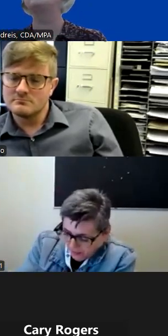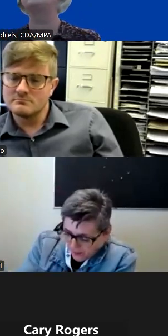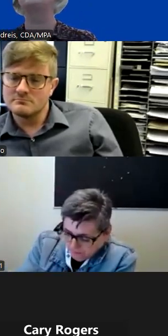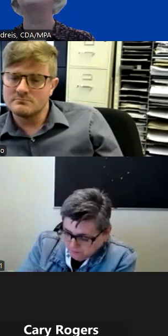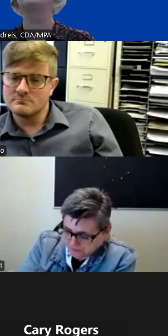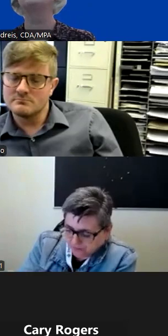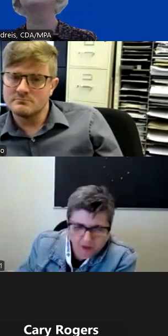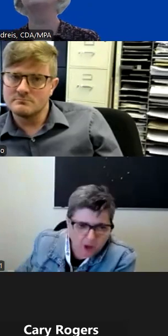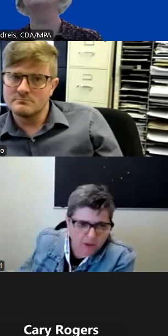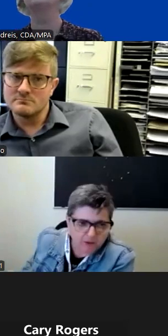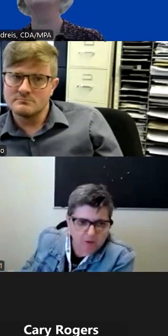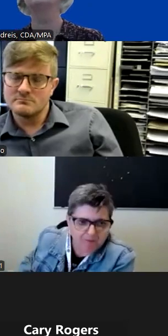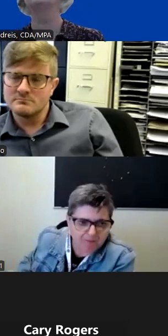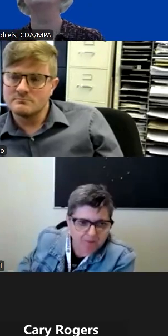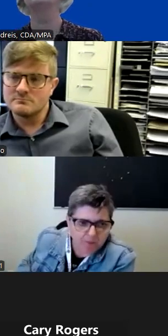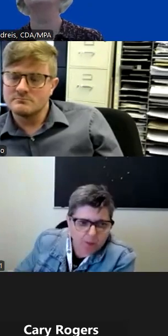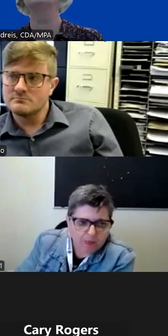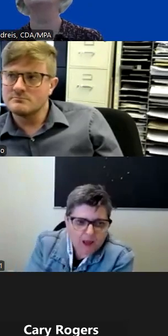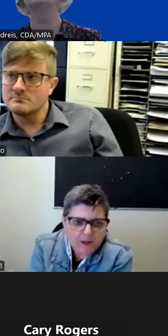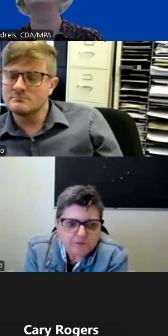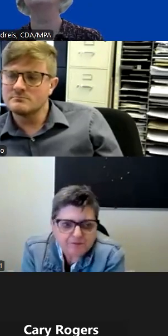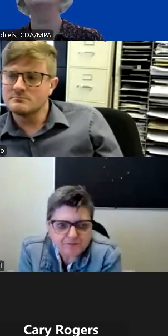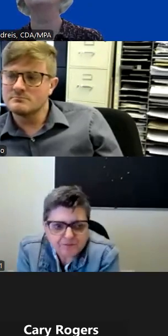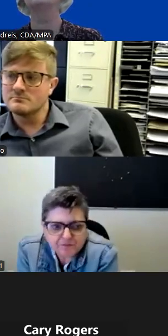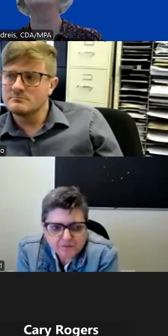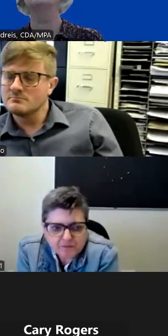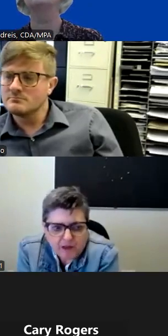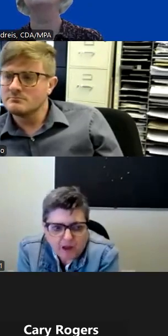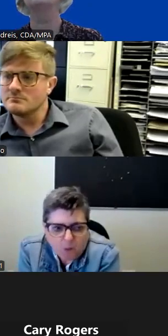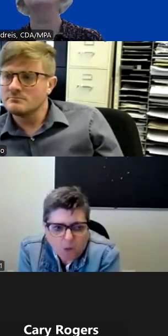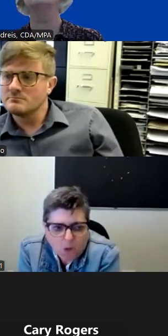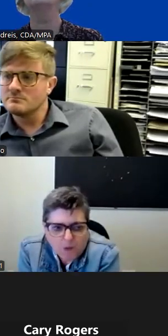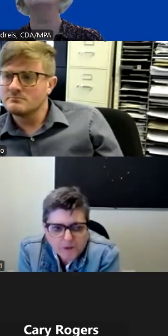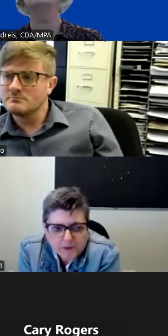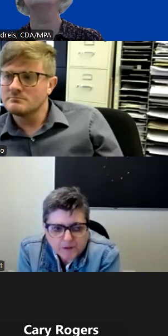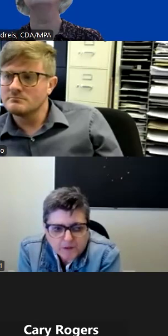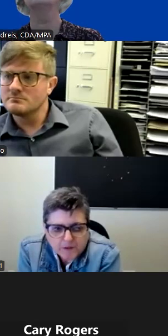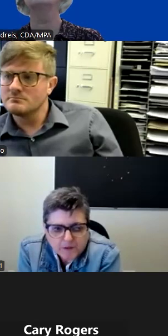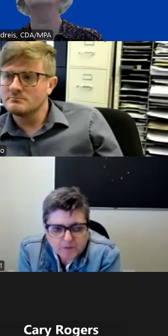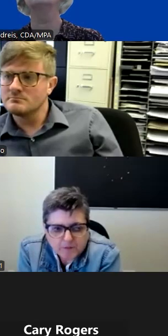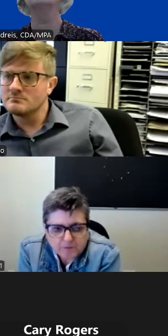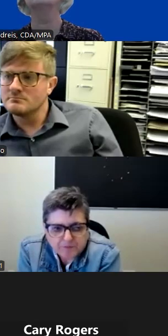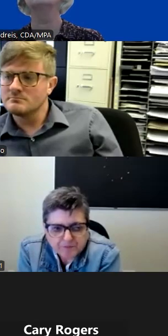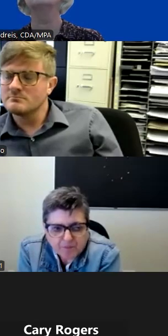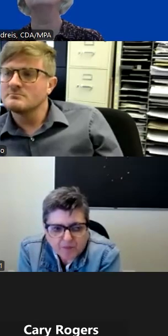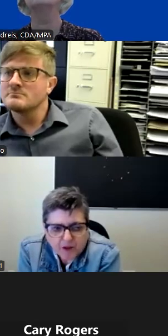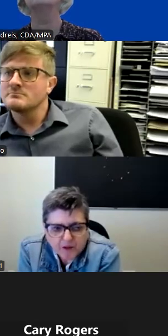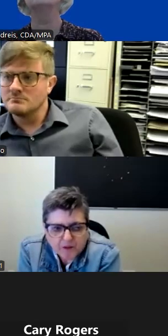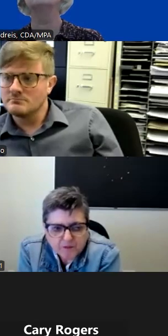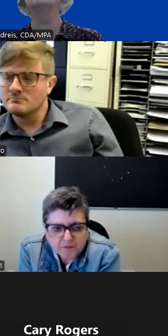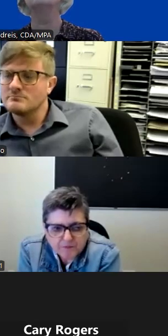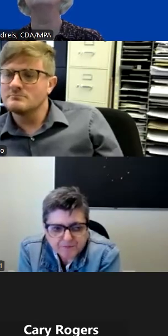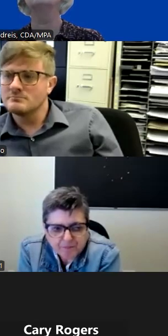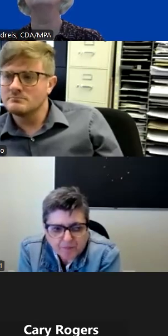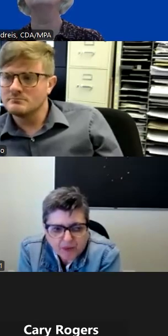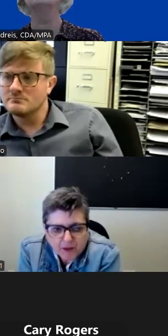And no, I know sometimes folks are saying the physicians have a lot of things going on already, but